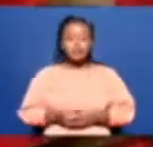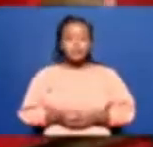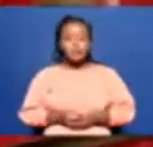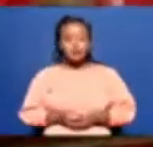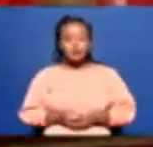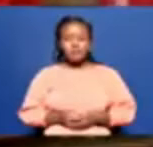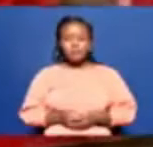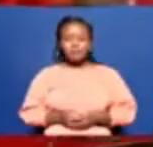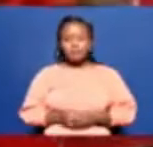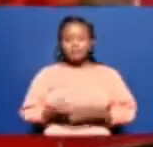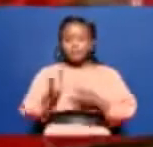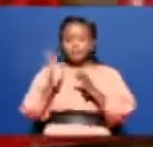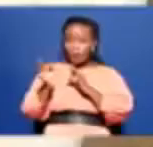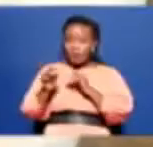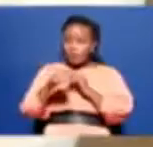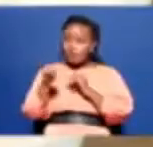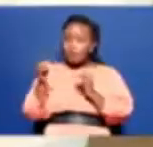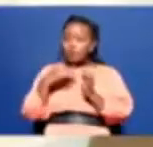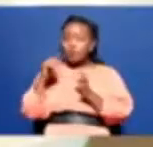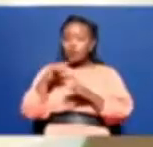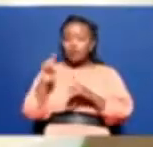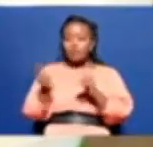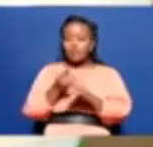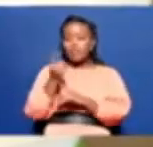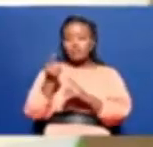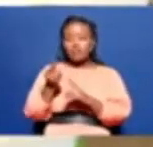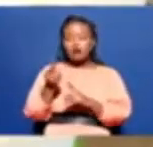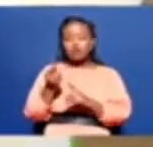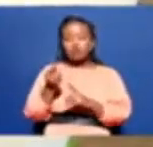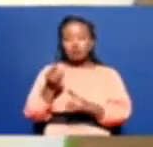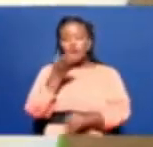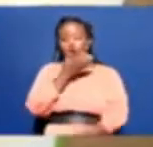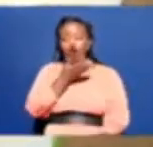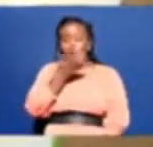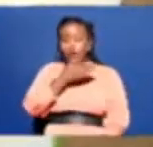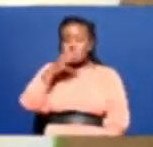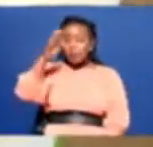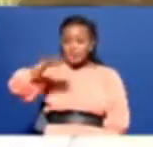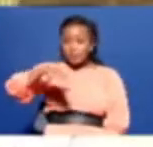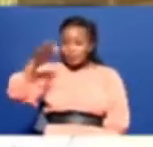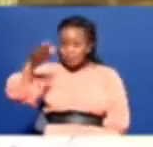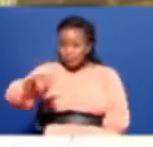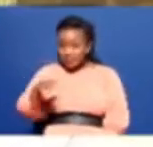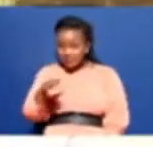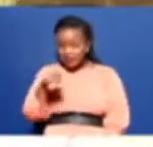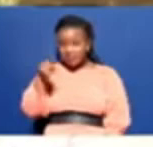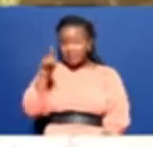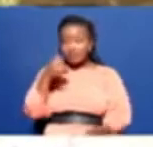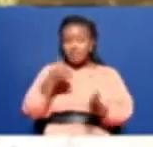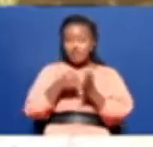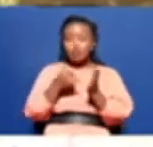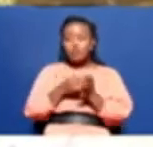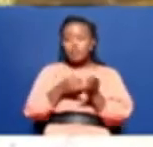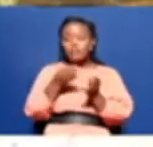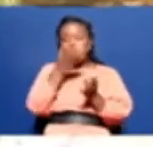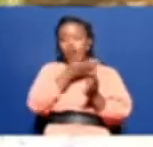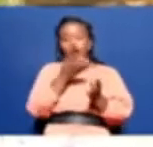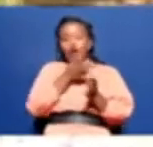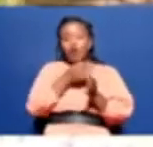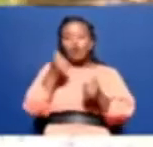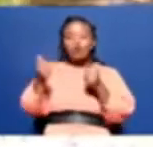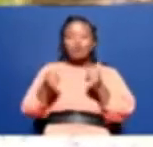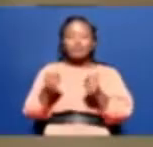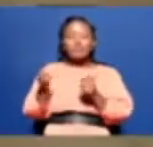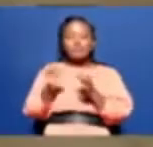We want to start a batch of oil-based. For oil-based paint, the raw materials include long oil that is used as a binder and solvents